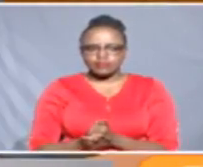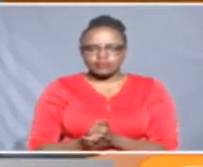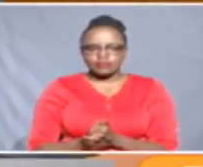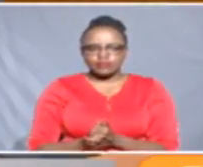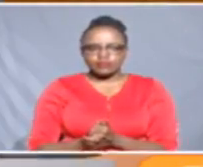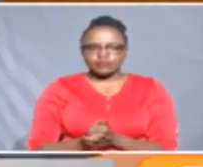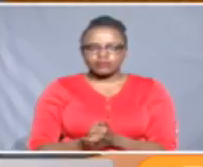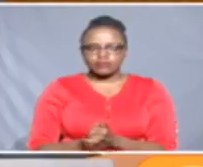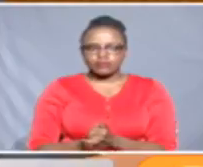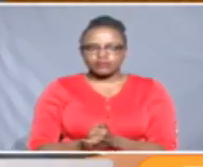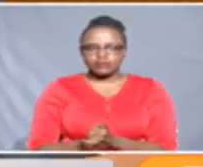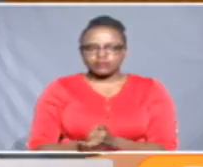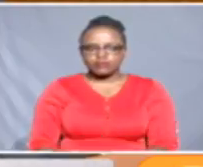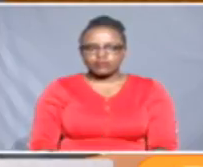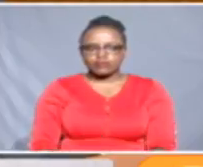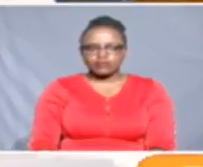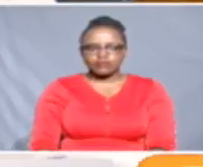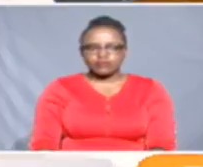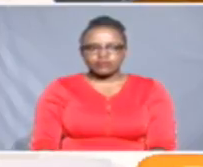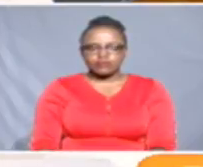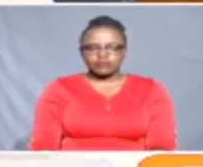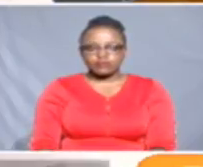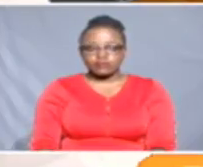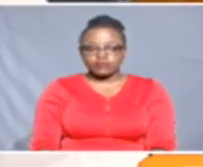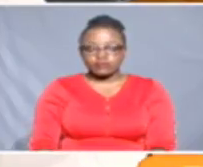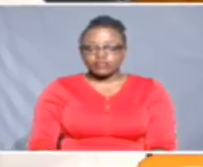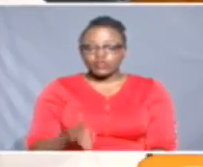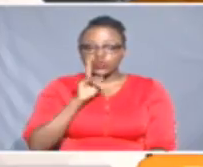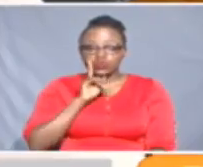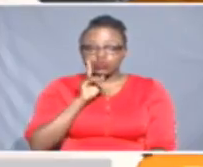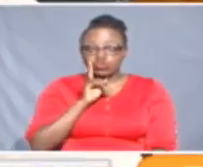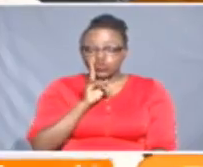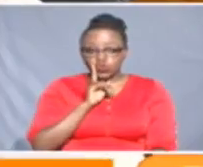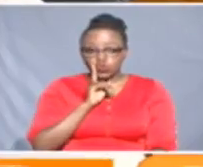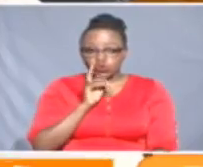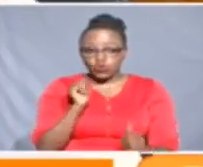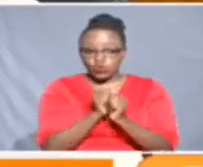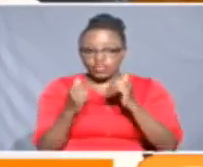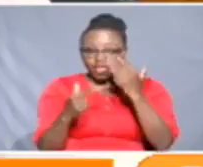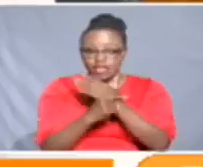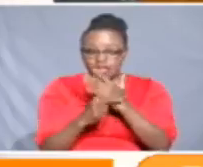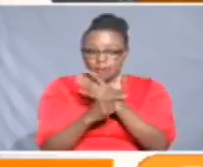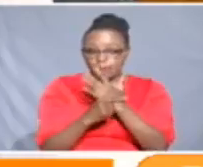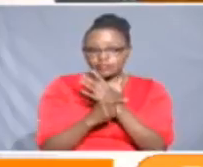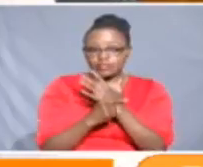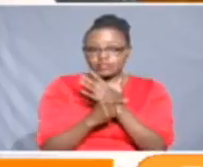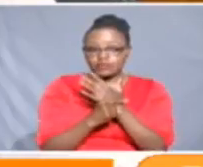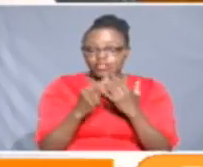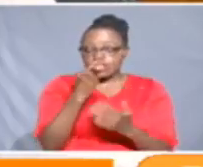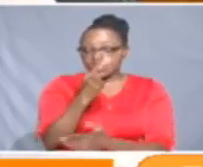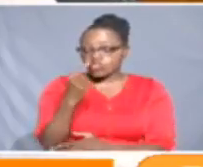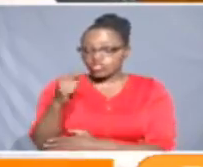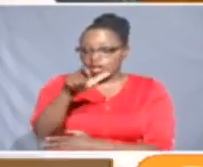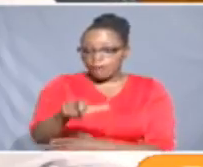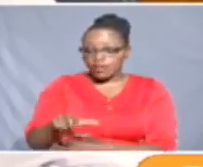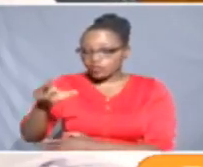This process is very clear. Come back to us tomorrow with the names of each of the persons